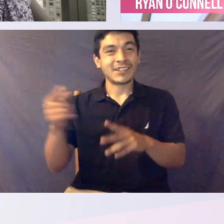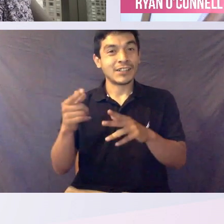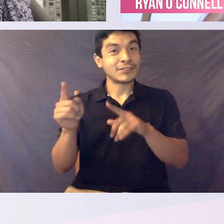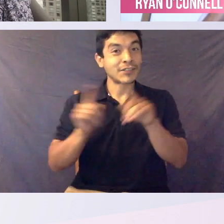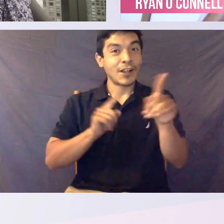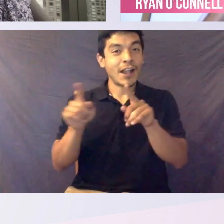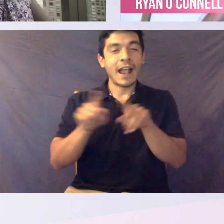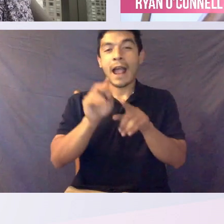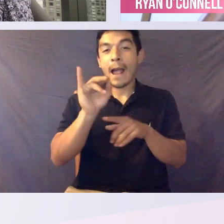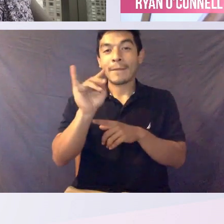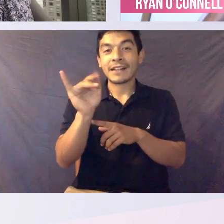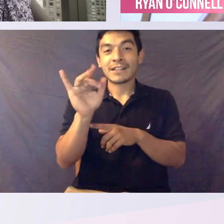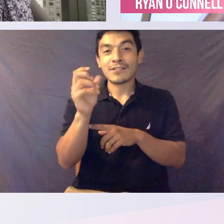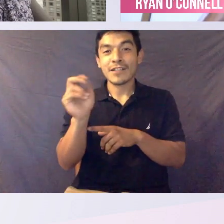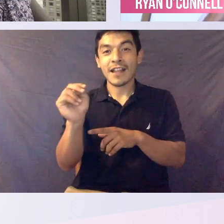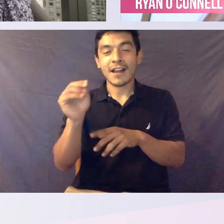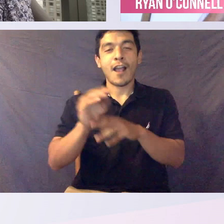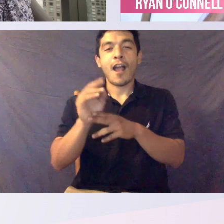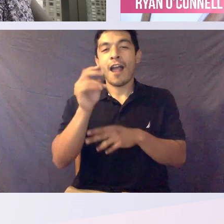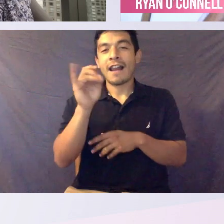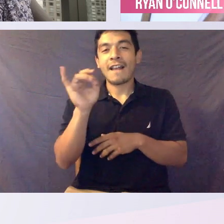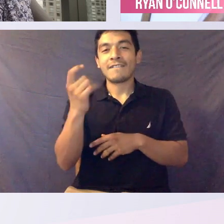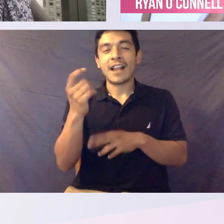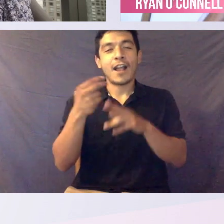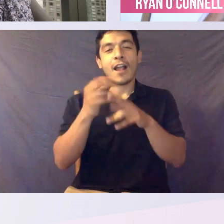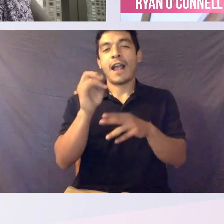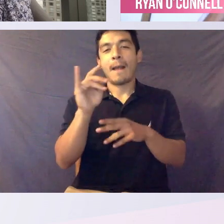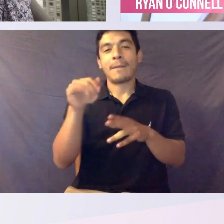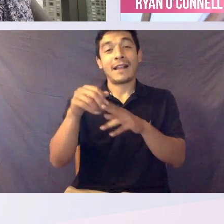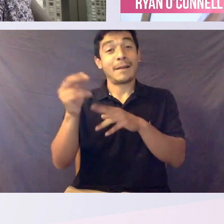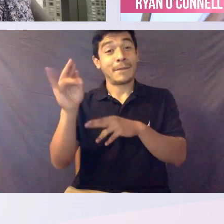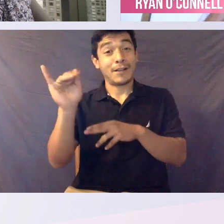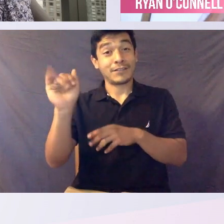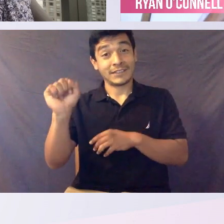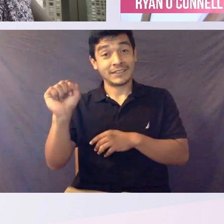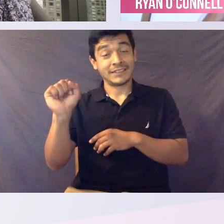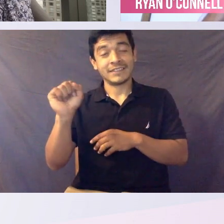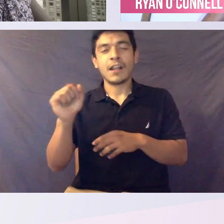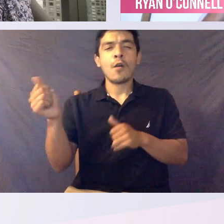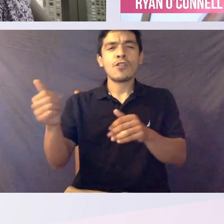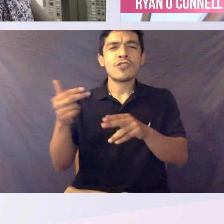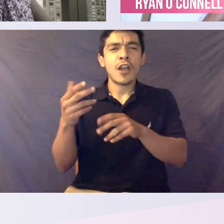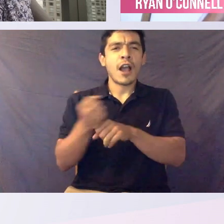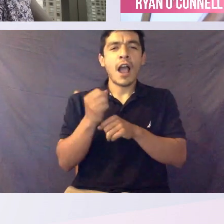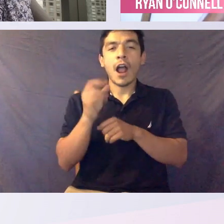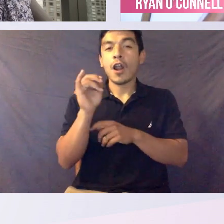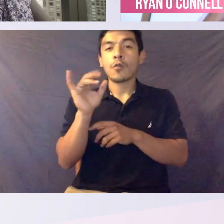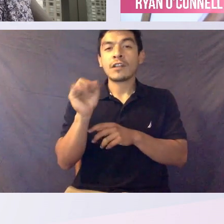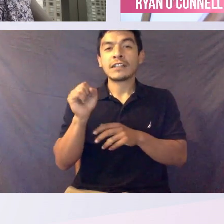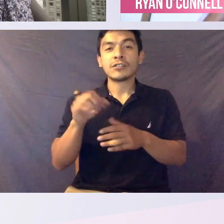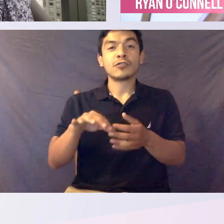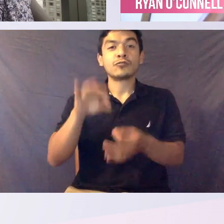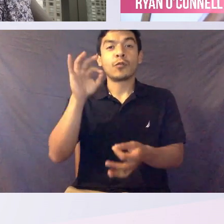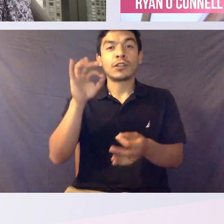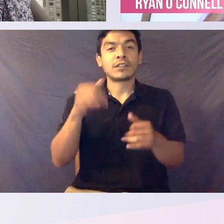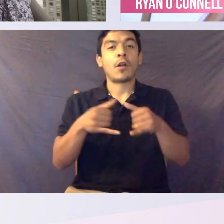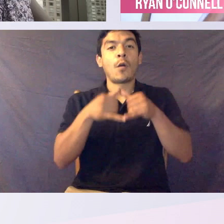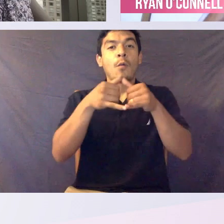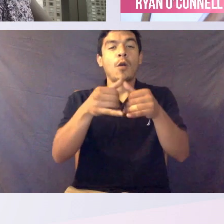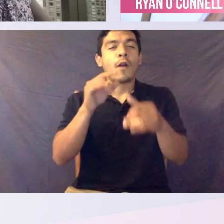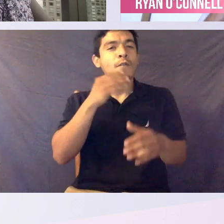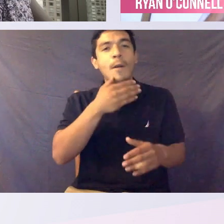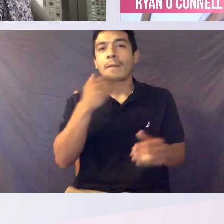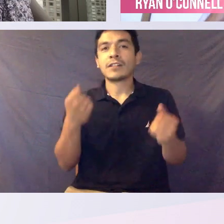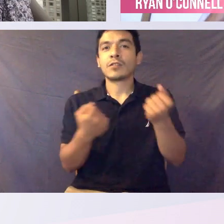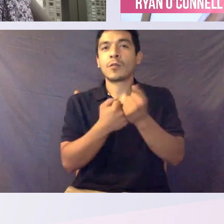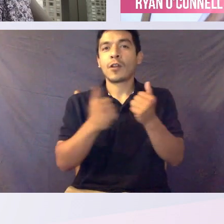Chen on the popular Netflix show Emily in Paris, for which she earned a Critics' Choice Award nomination for Best Supporting Actress.